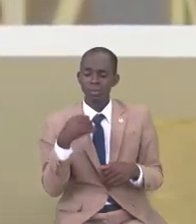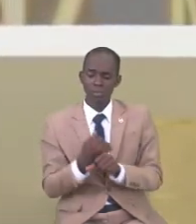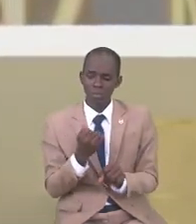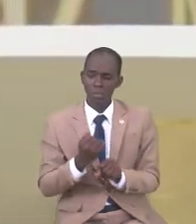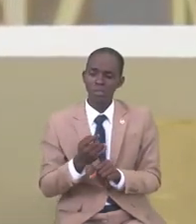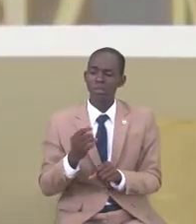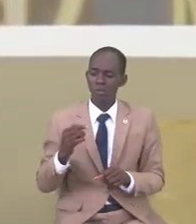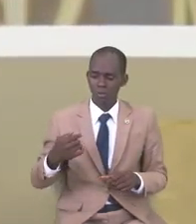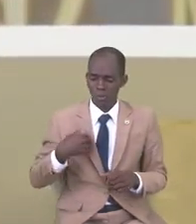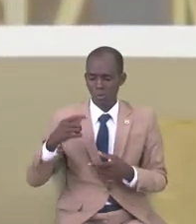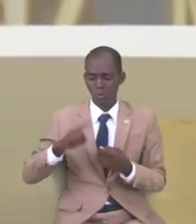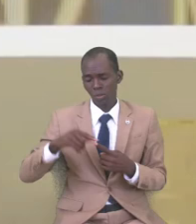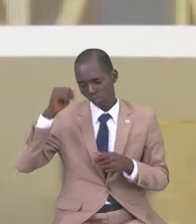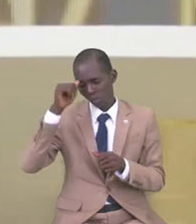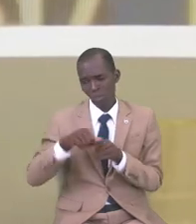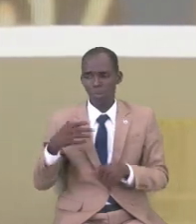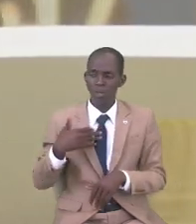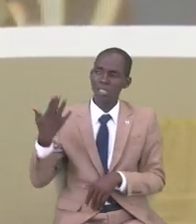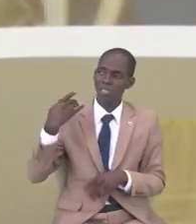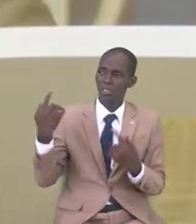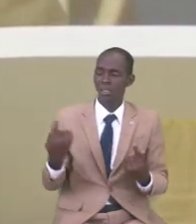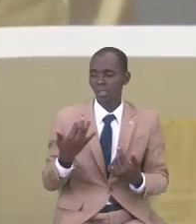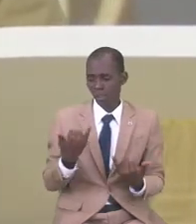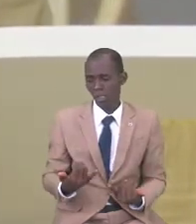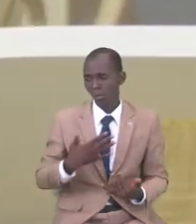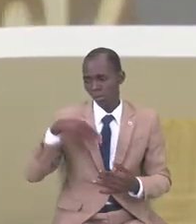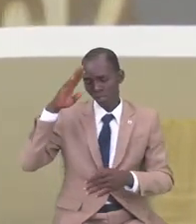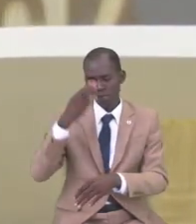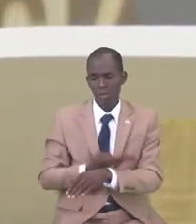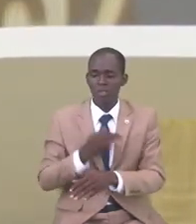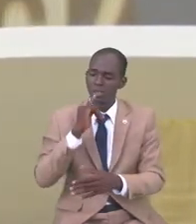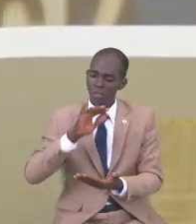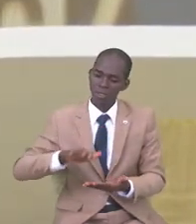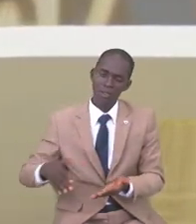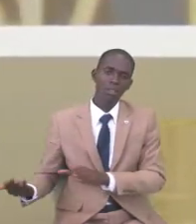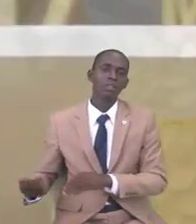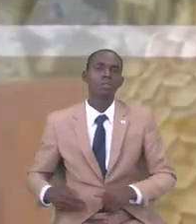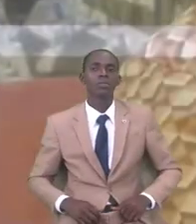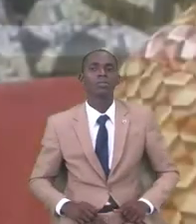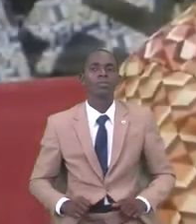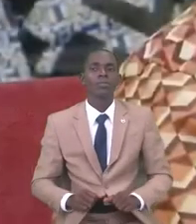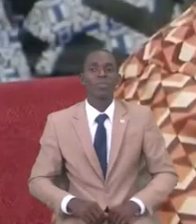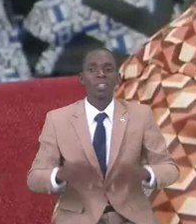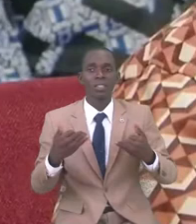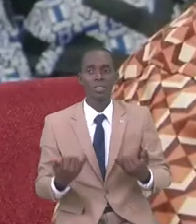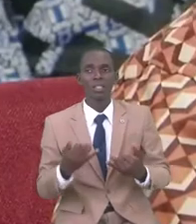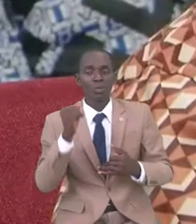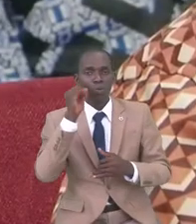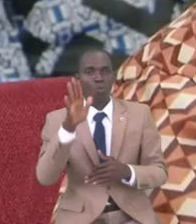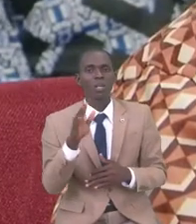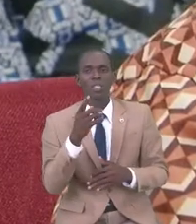my past sin, and now my son is dead. Now she spoke out of